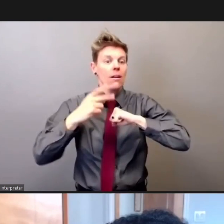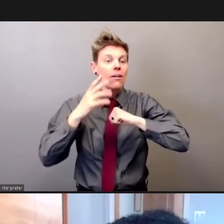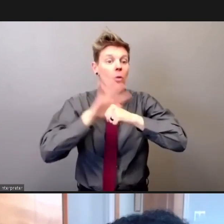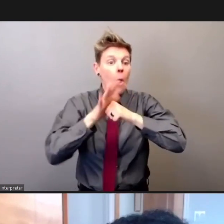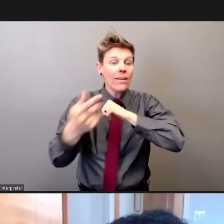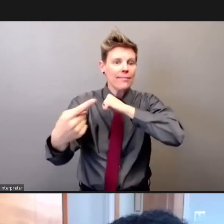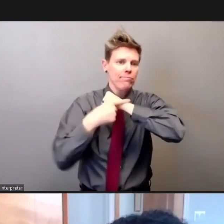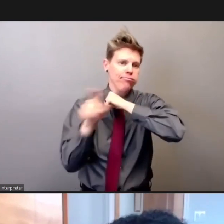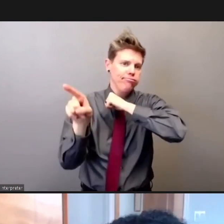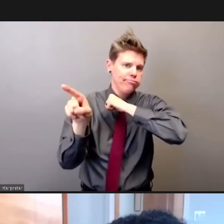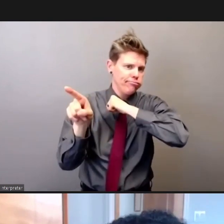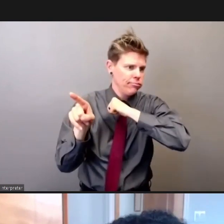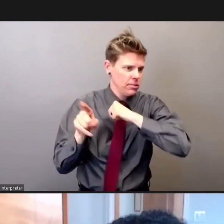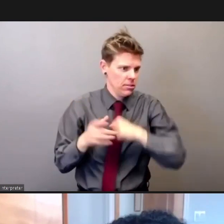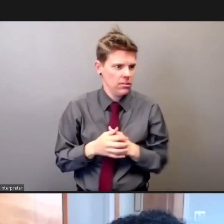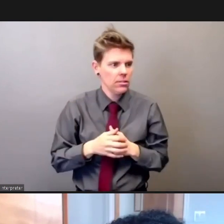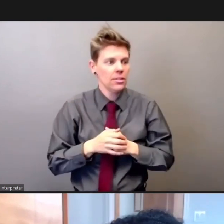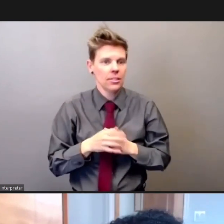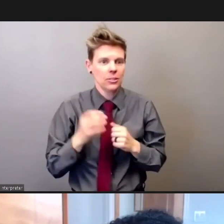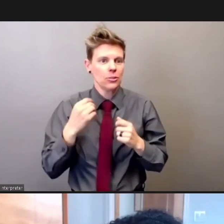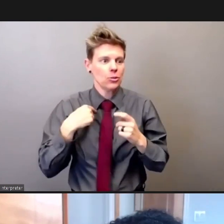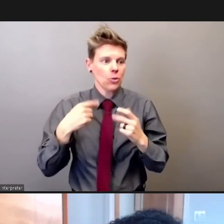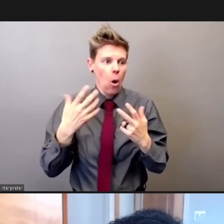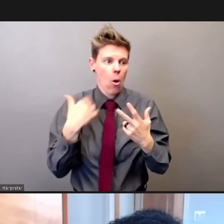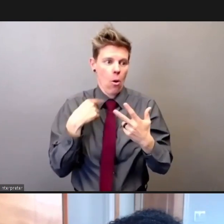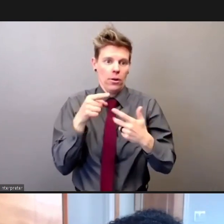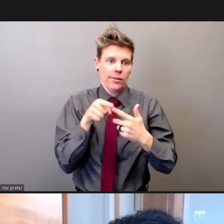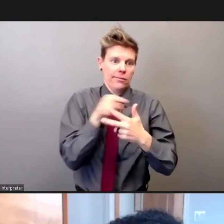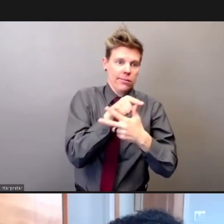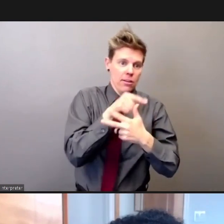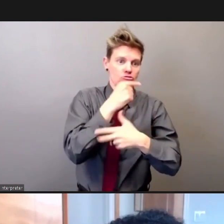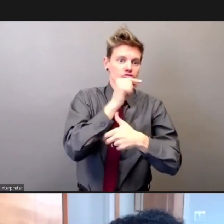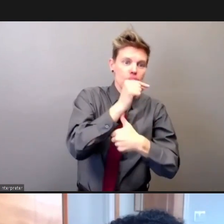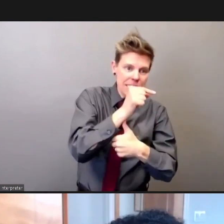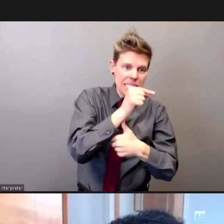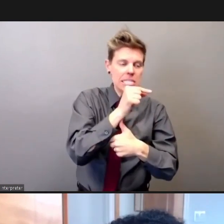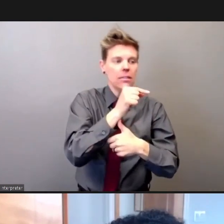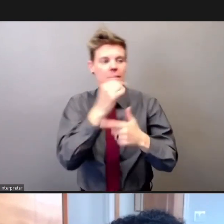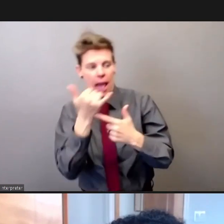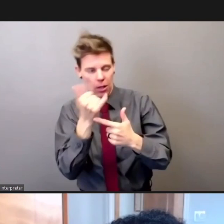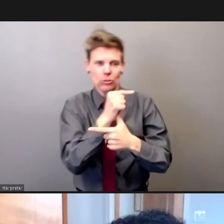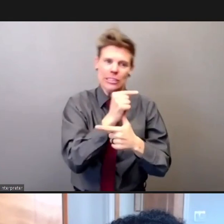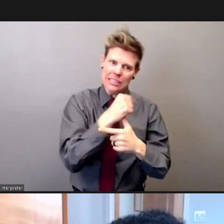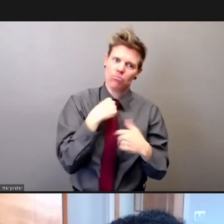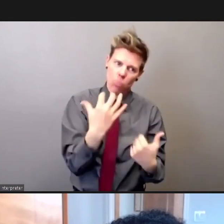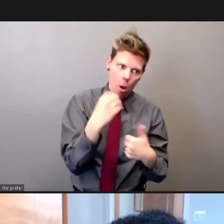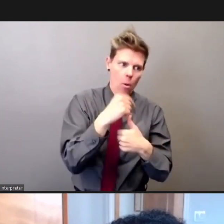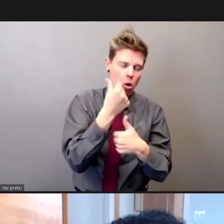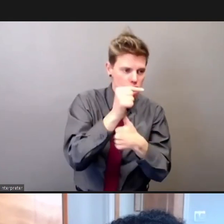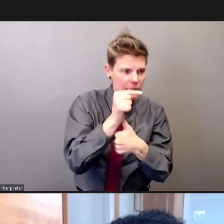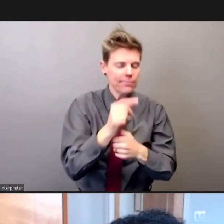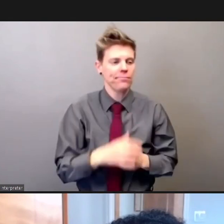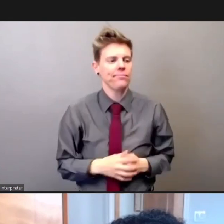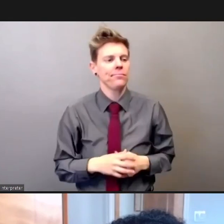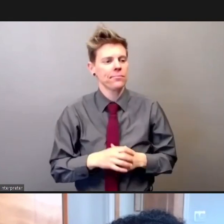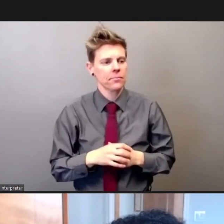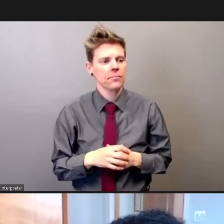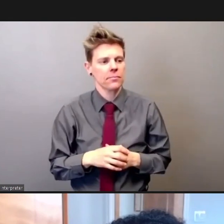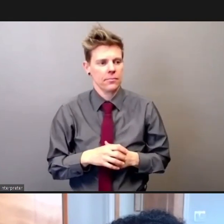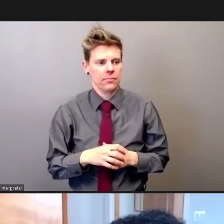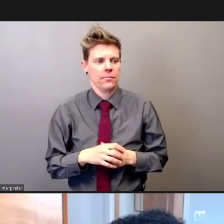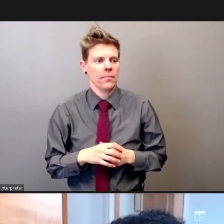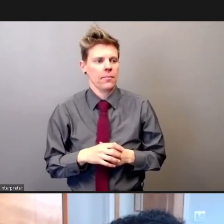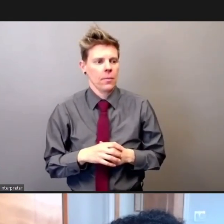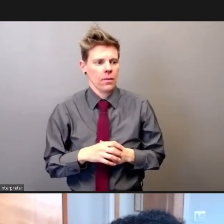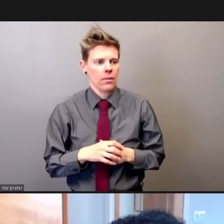vaccine data. That is an issue I've asked the modeling team to start thinking about. As we get information, as we have opportunity,